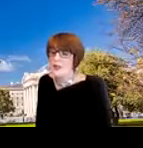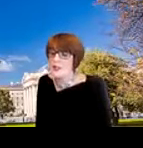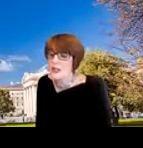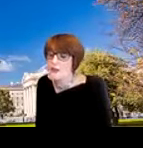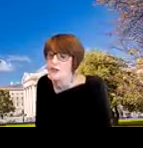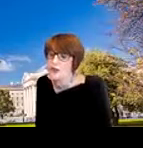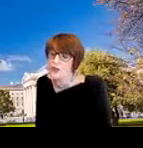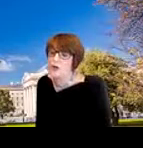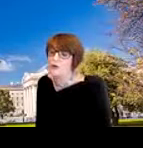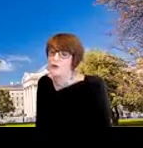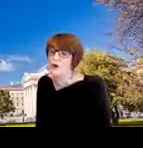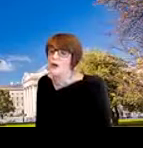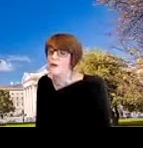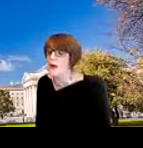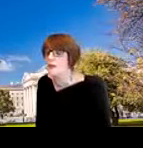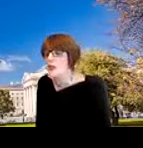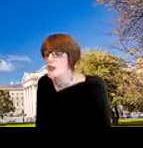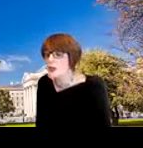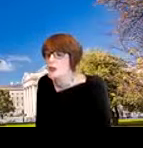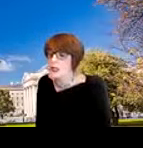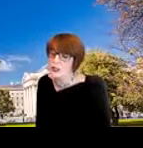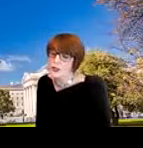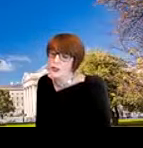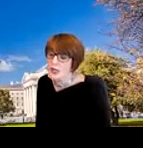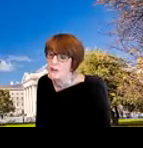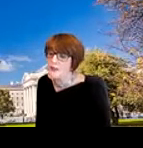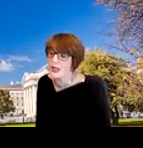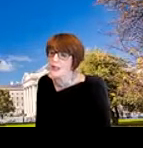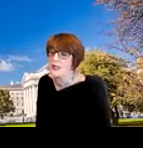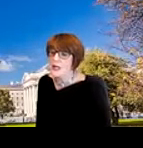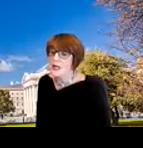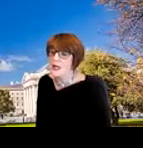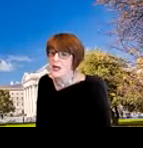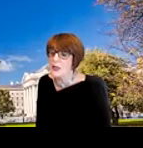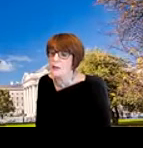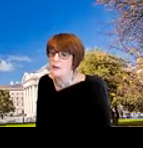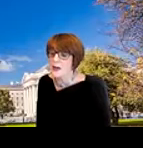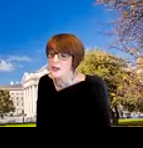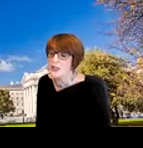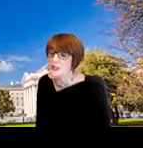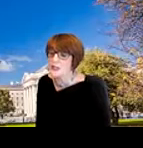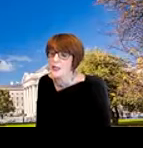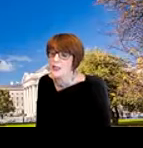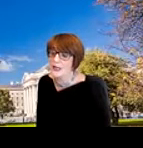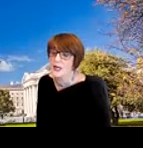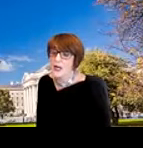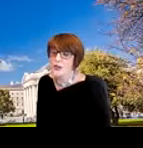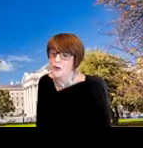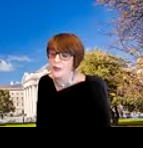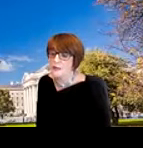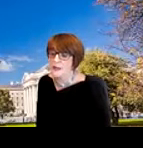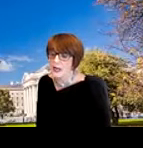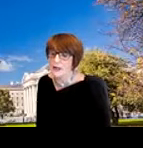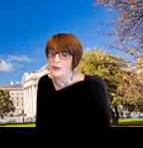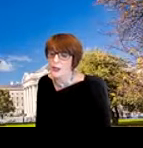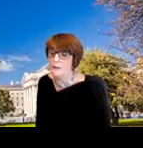So the net reduction overall of around 13 to 38% in healthcare professional contact during